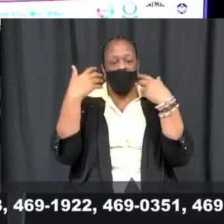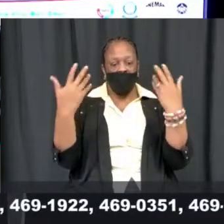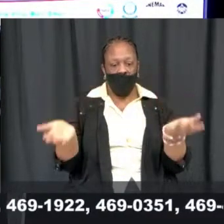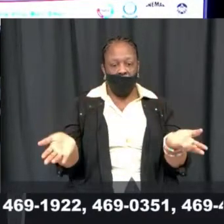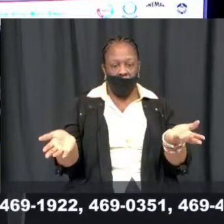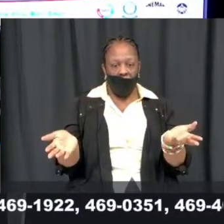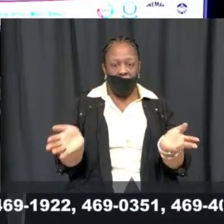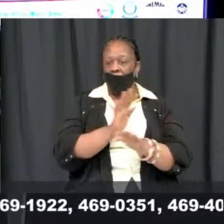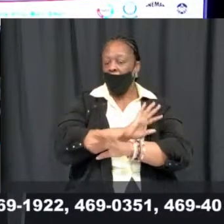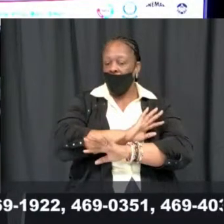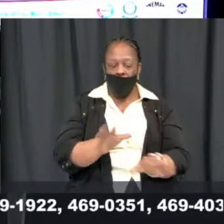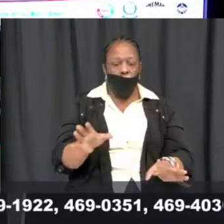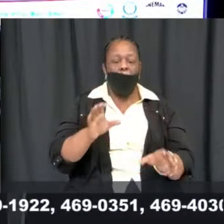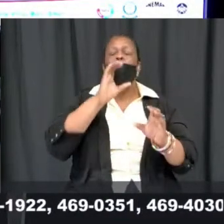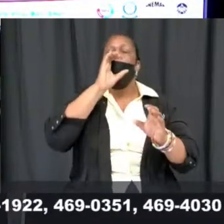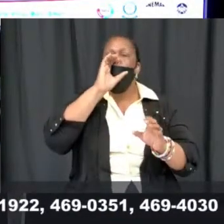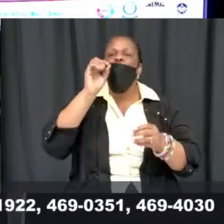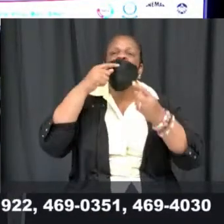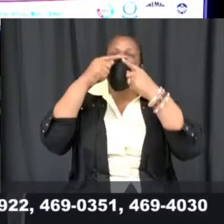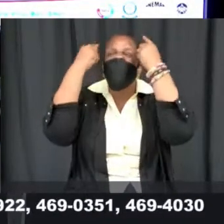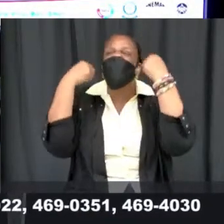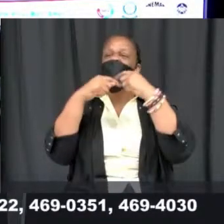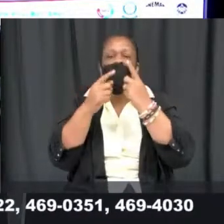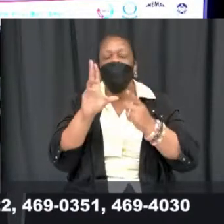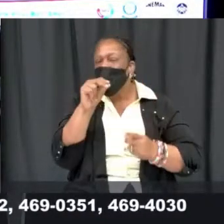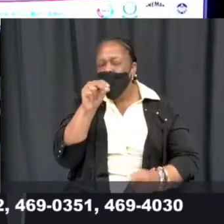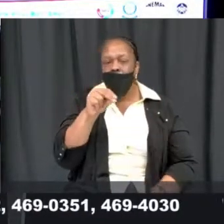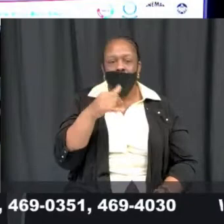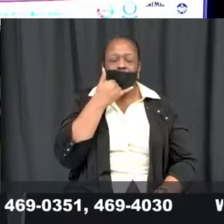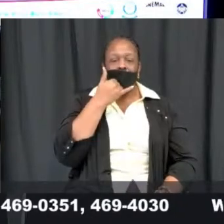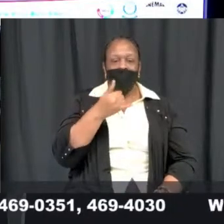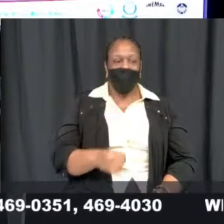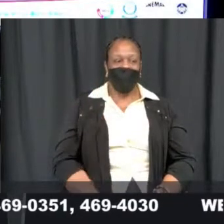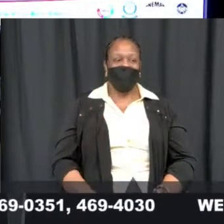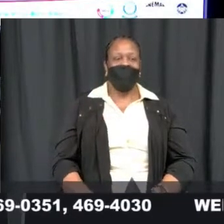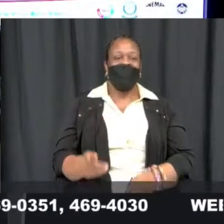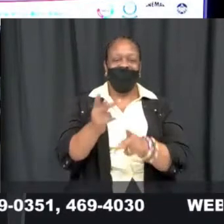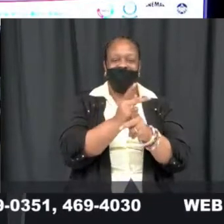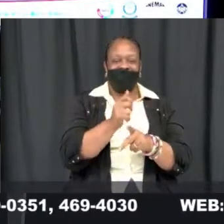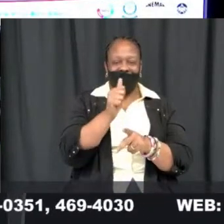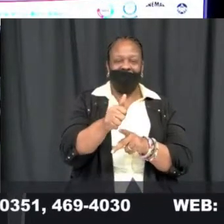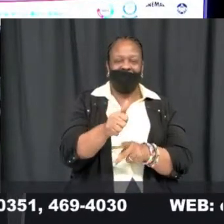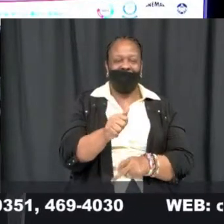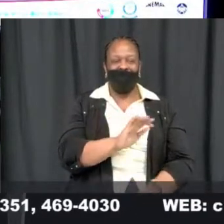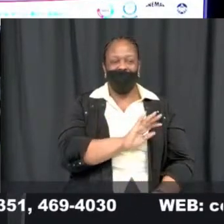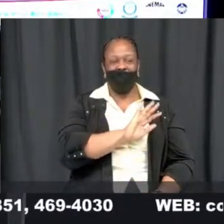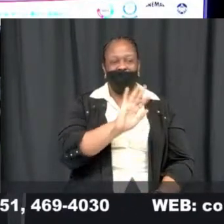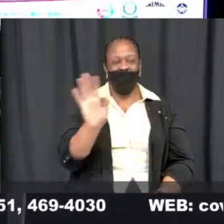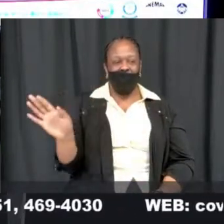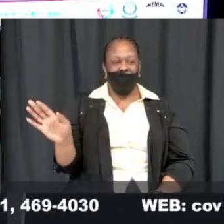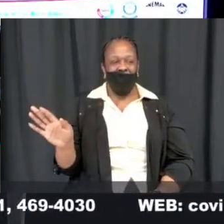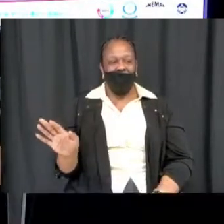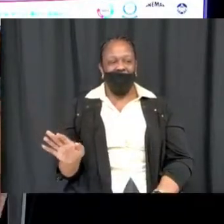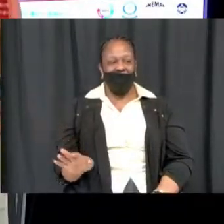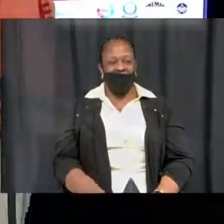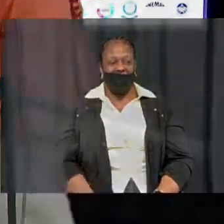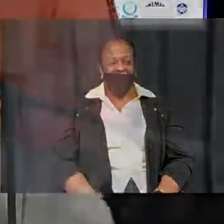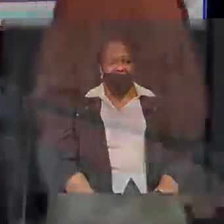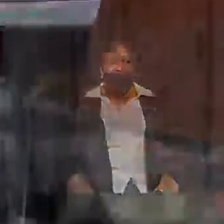not cough in nobody's face. Take good care. I am Lesroy Williams.